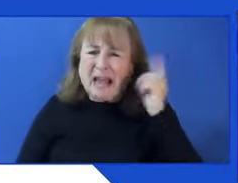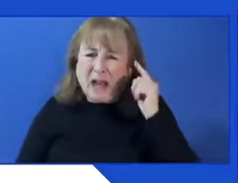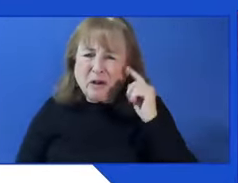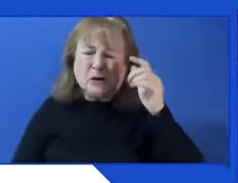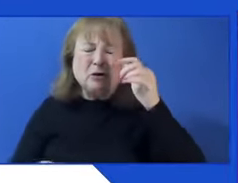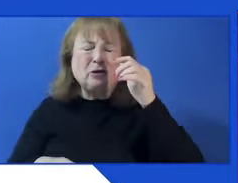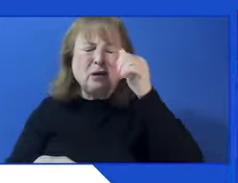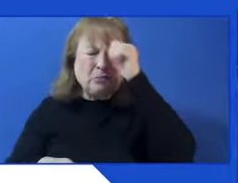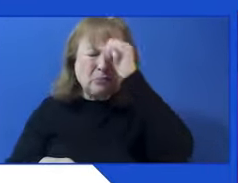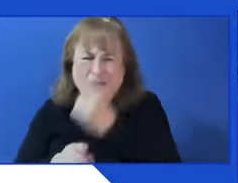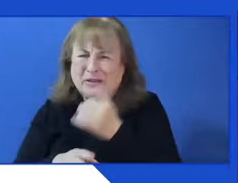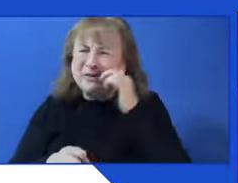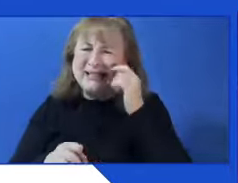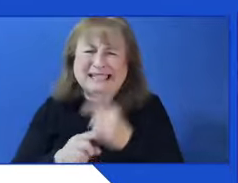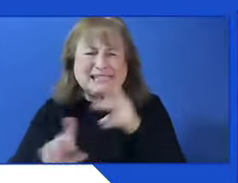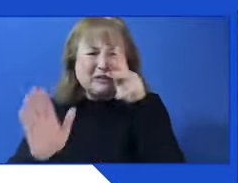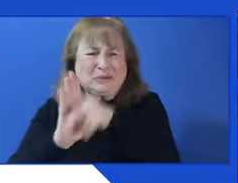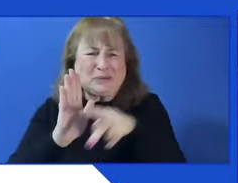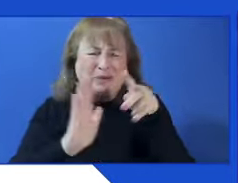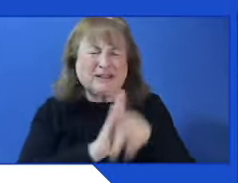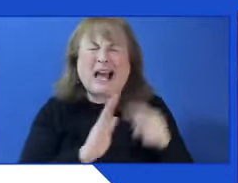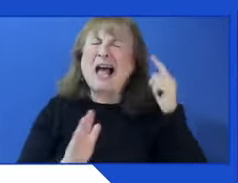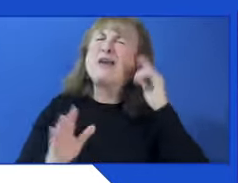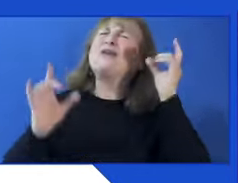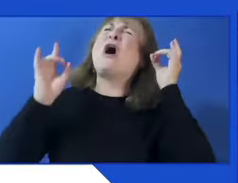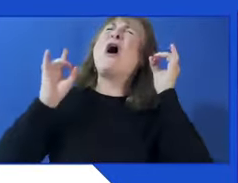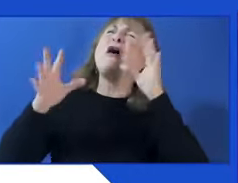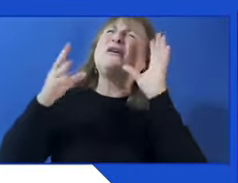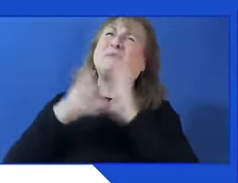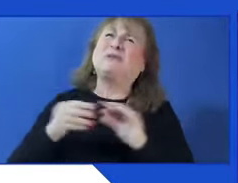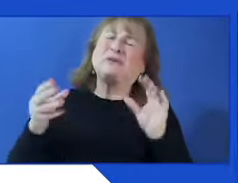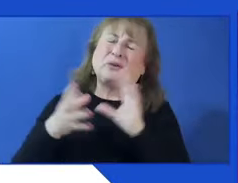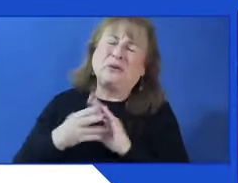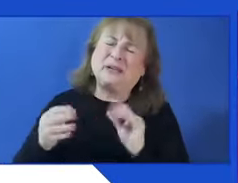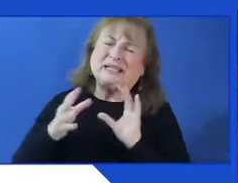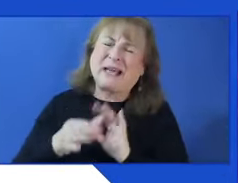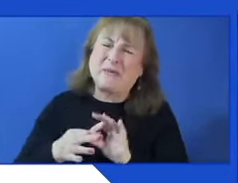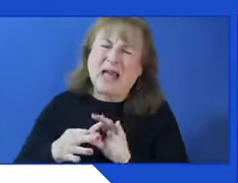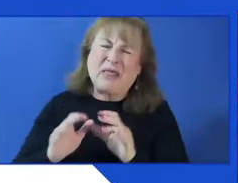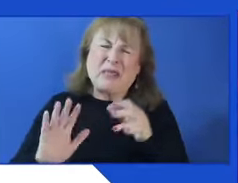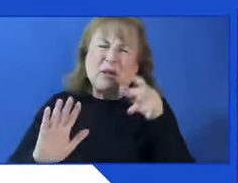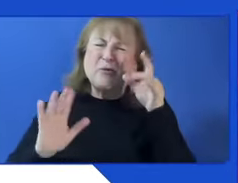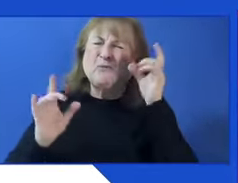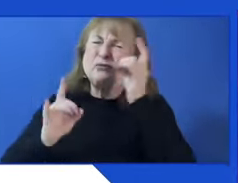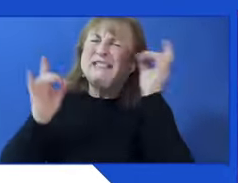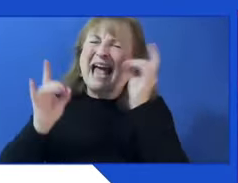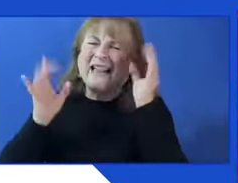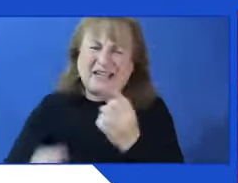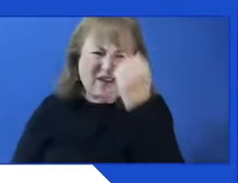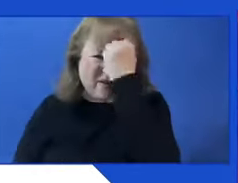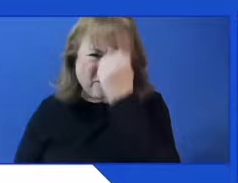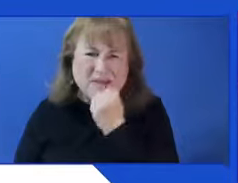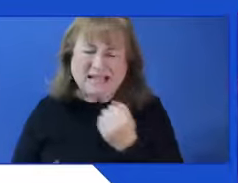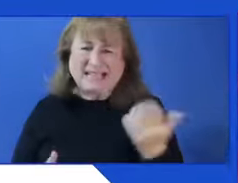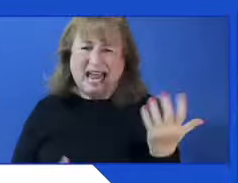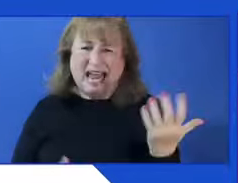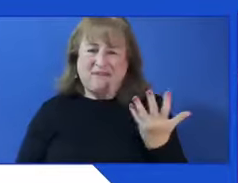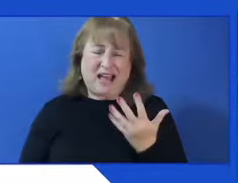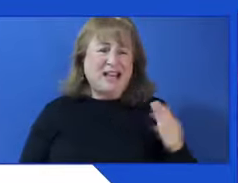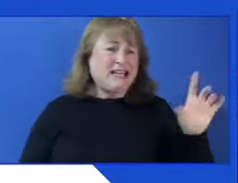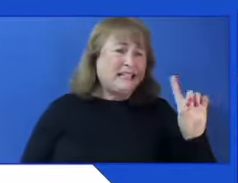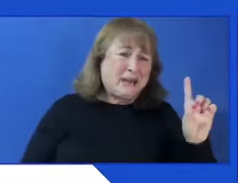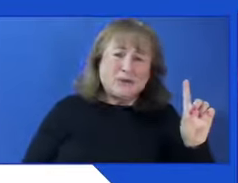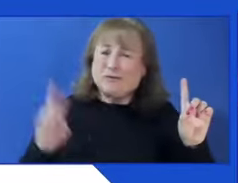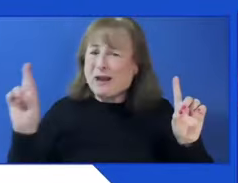were killed. I heard horrible stories about the brutality of Hamas, and the five of us, Democratic and